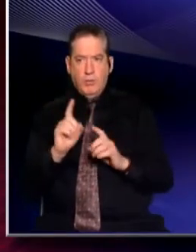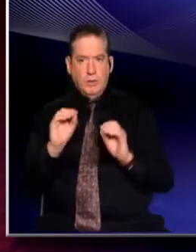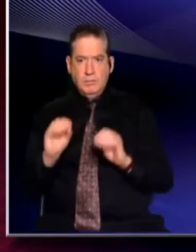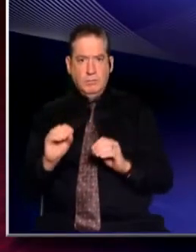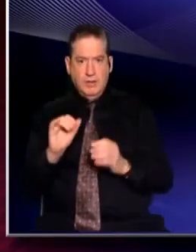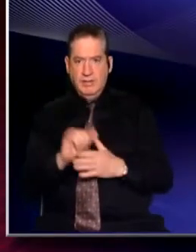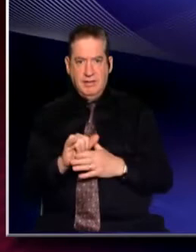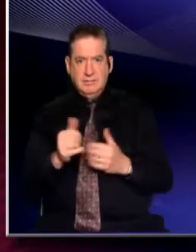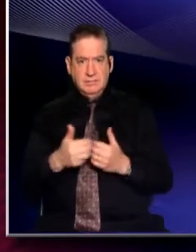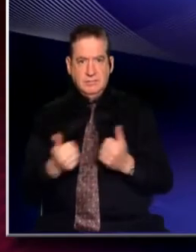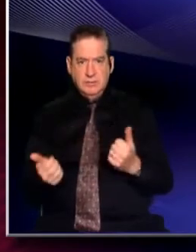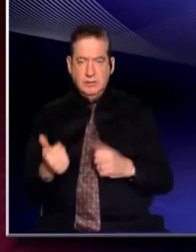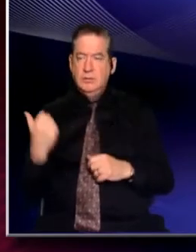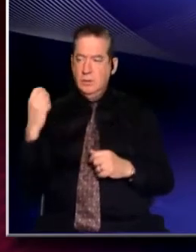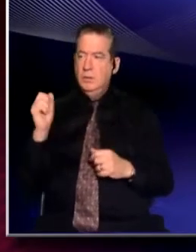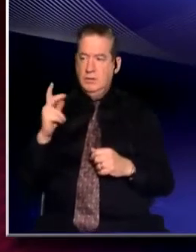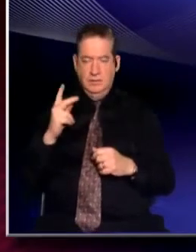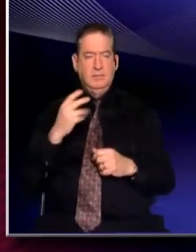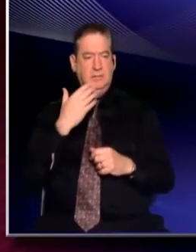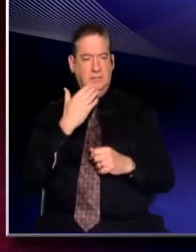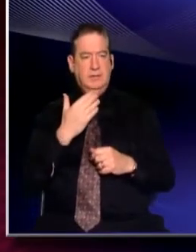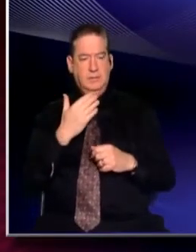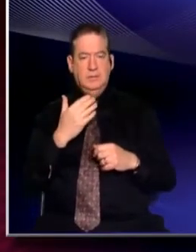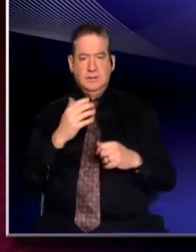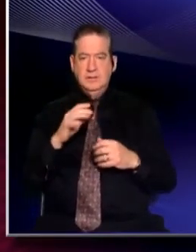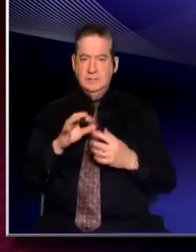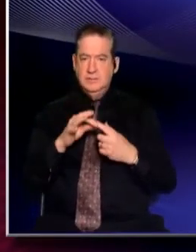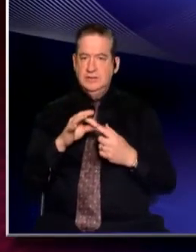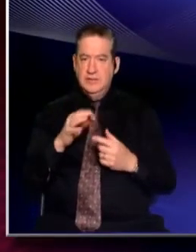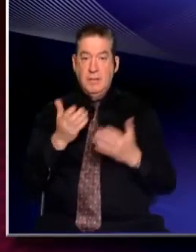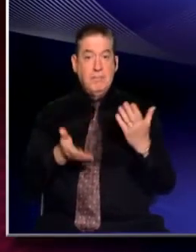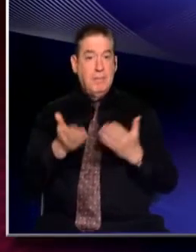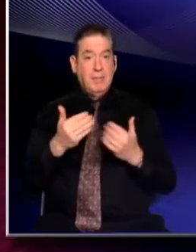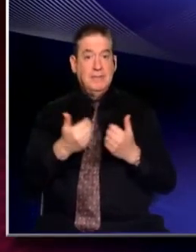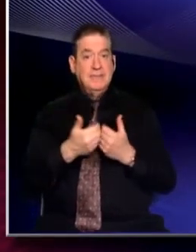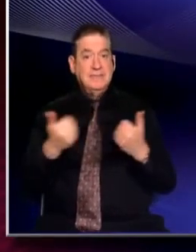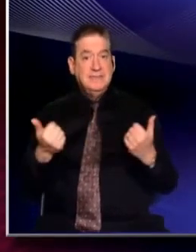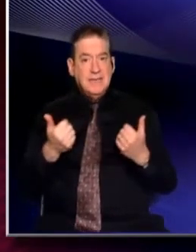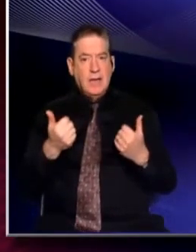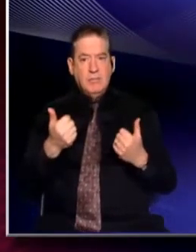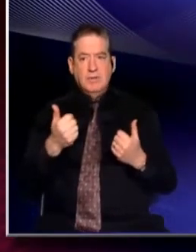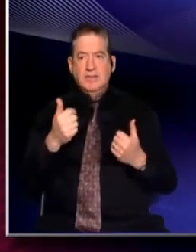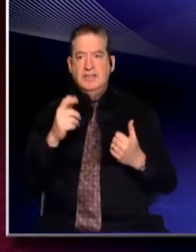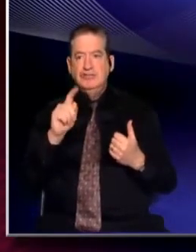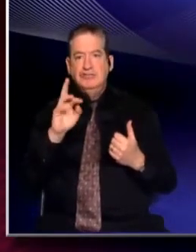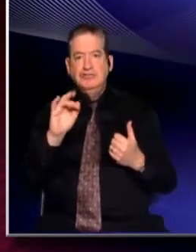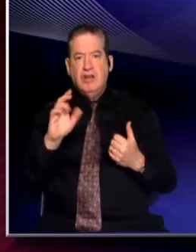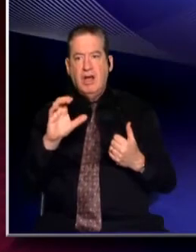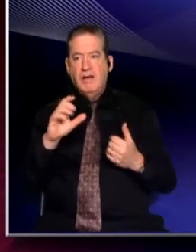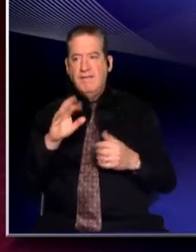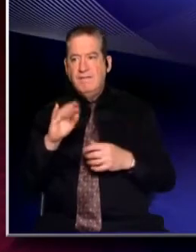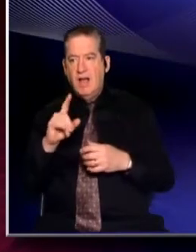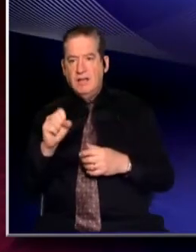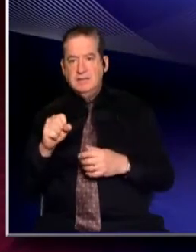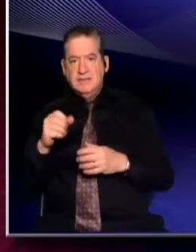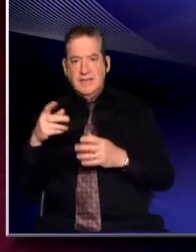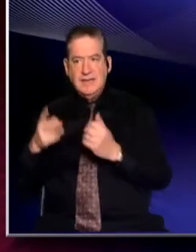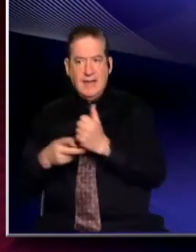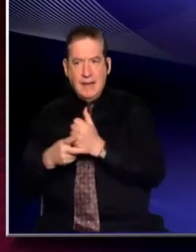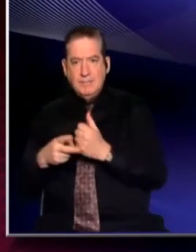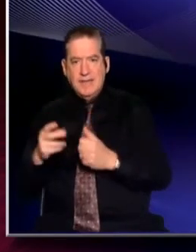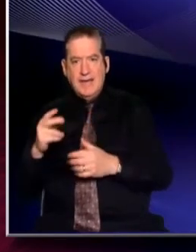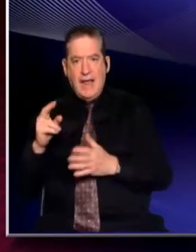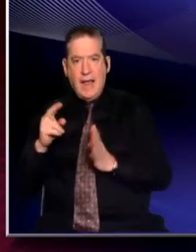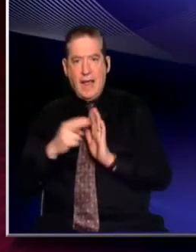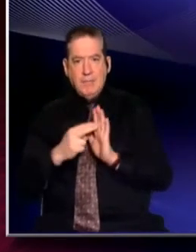separate. Okay, thank you. Yeah, especially if Gotcha. there may be separate electronic files, they may be kept in a common database in a Right. application we